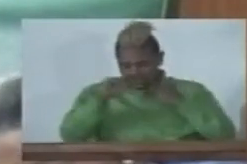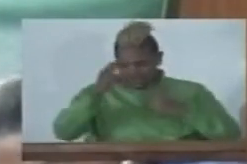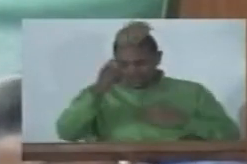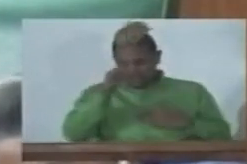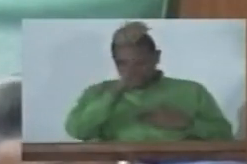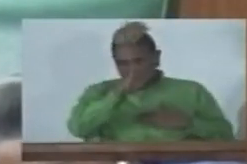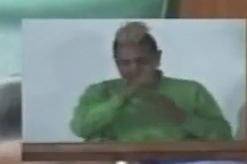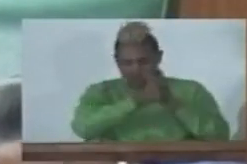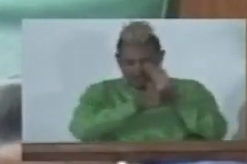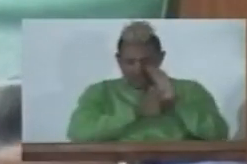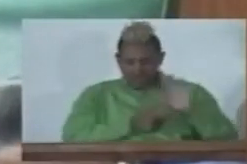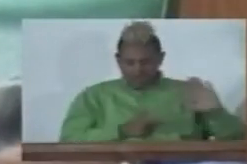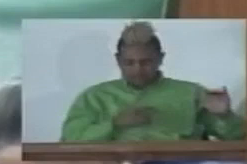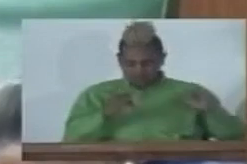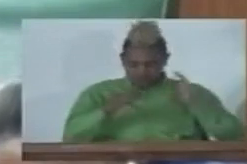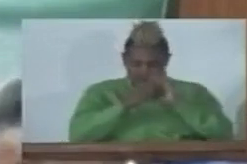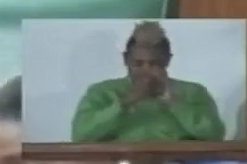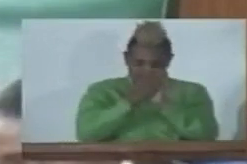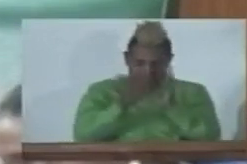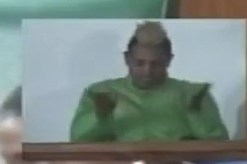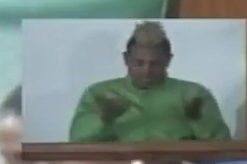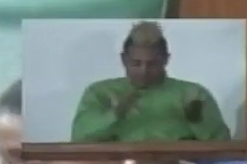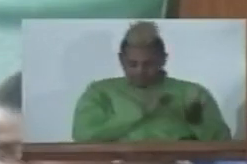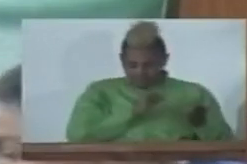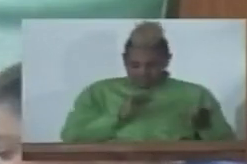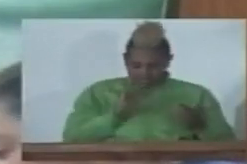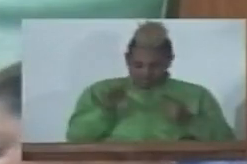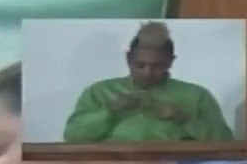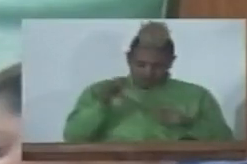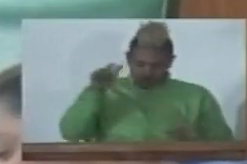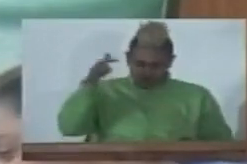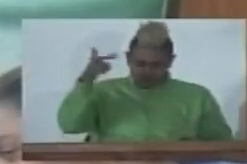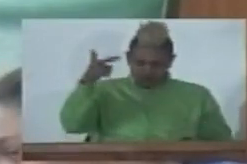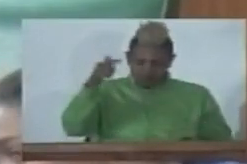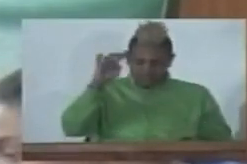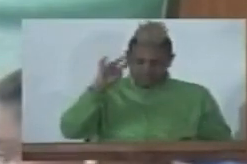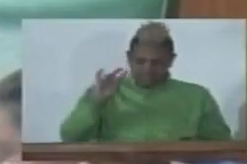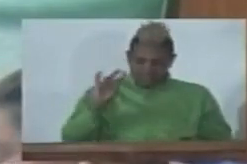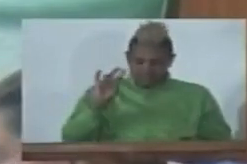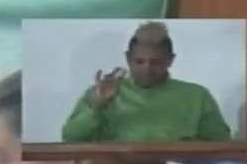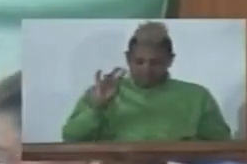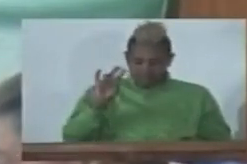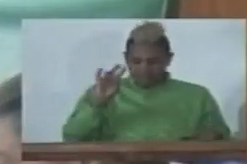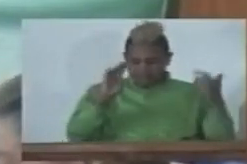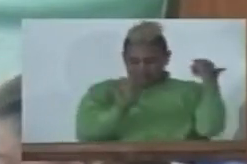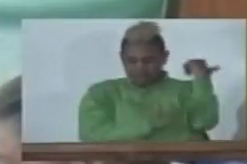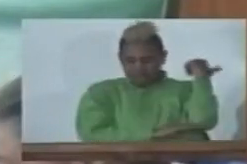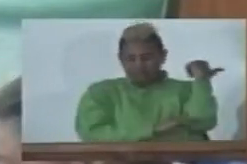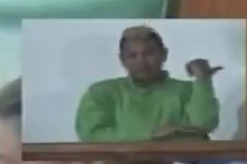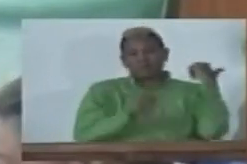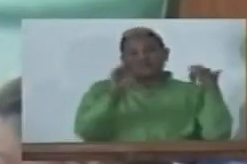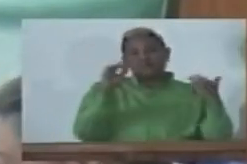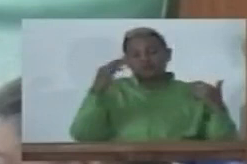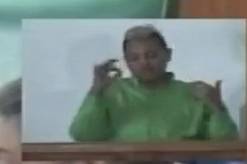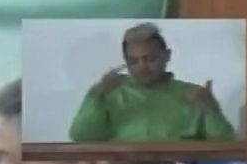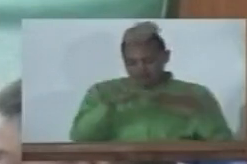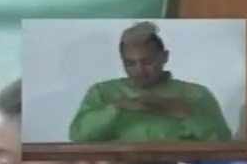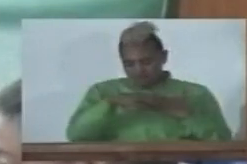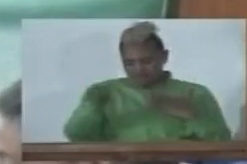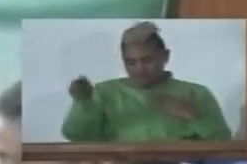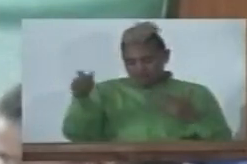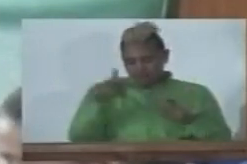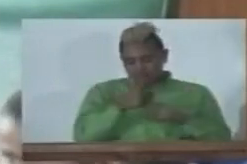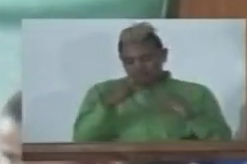Trust Act, which was laid on the table of the Senate on the 27th day of September 2019, be referred to